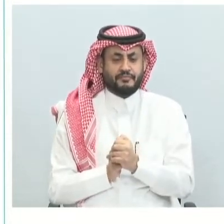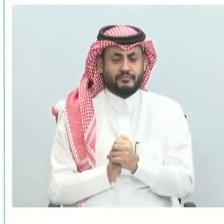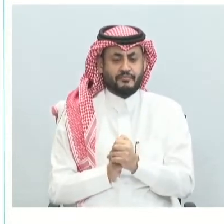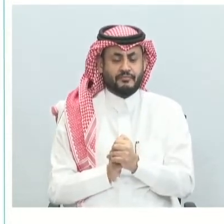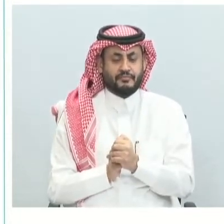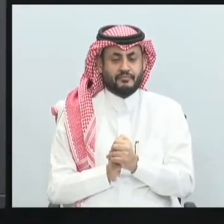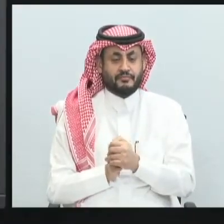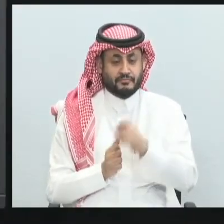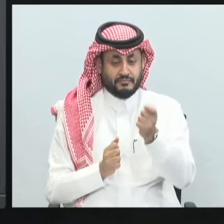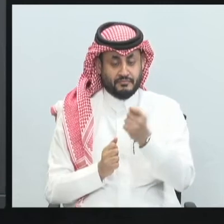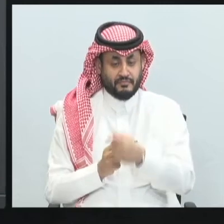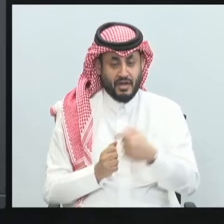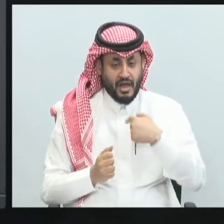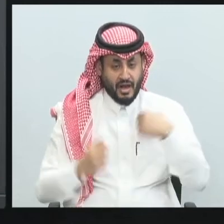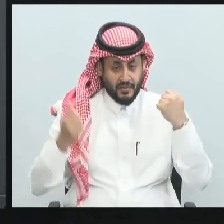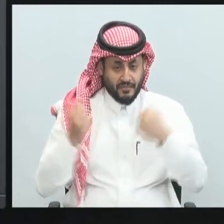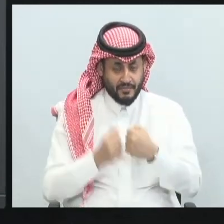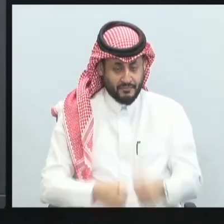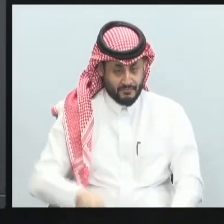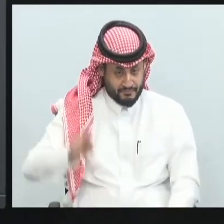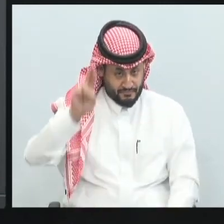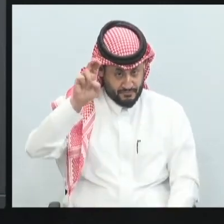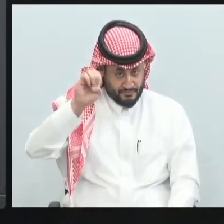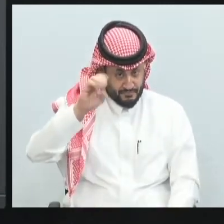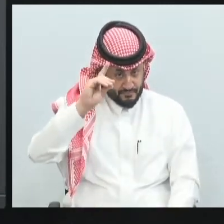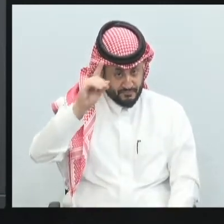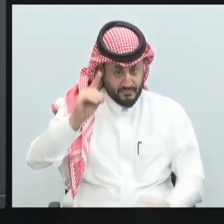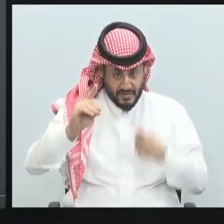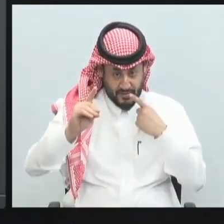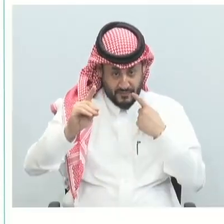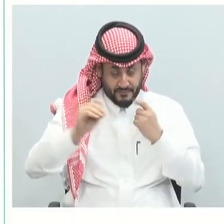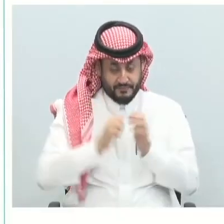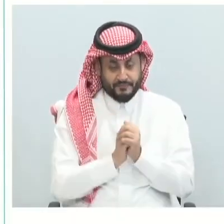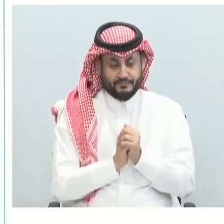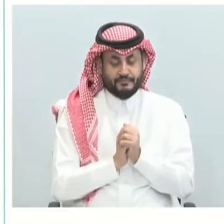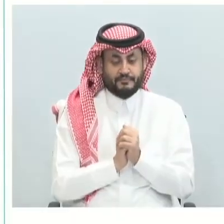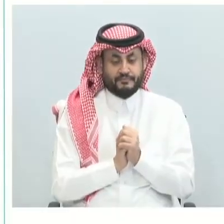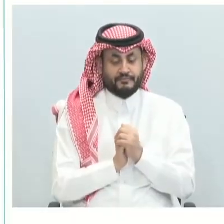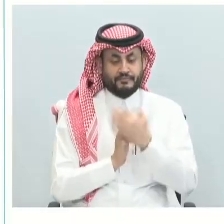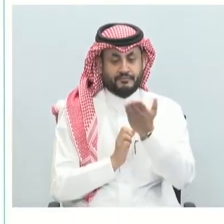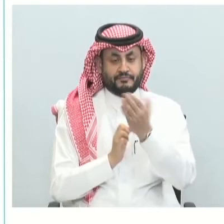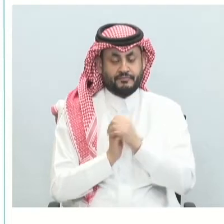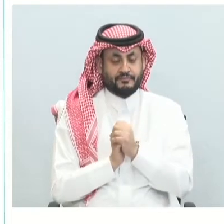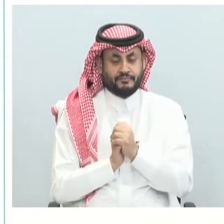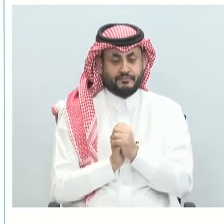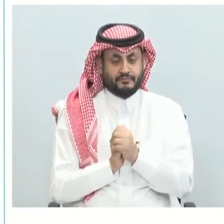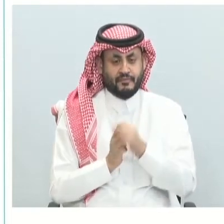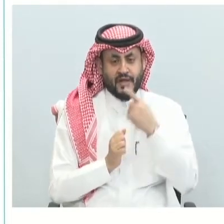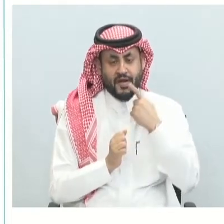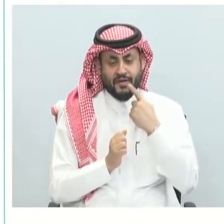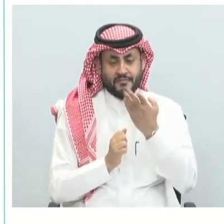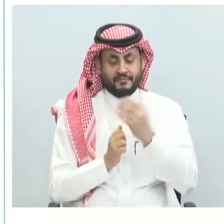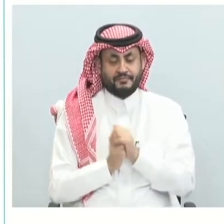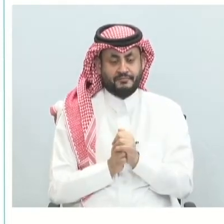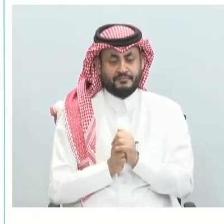today. Yes, what is it? It's red. Excellent. Yes, we have red. So I am wearing red